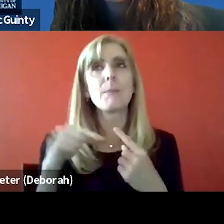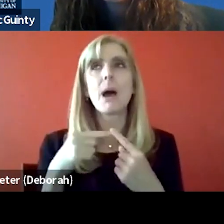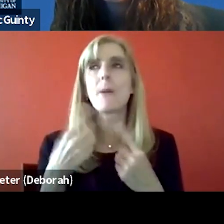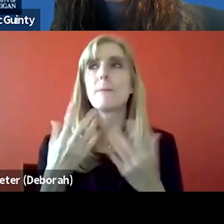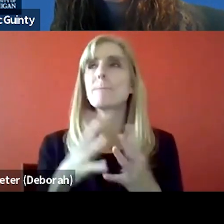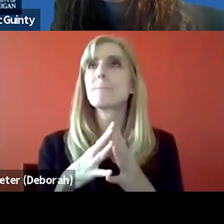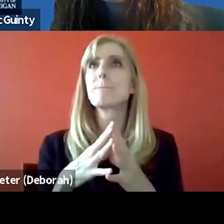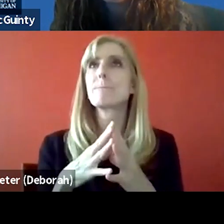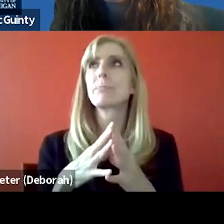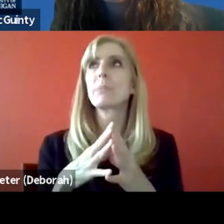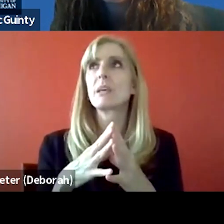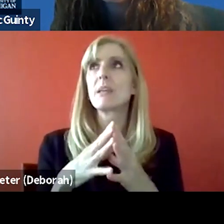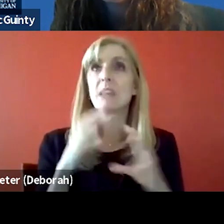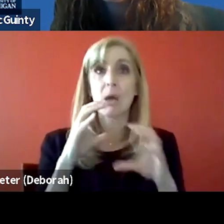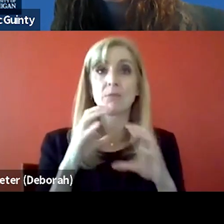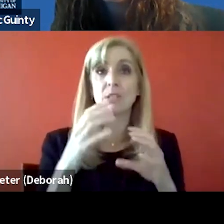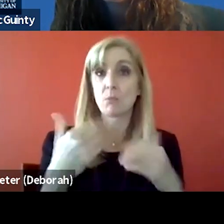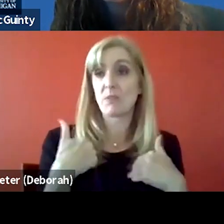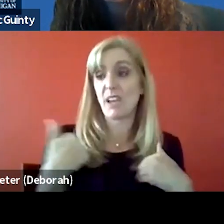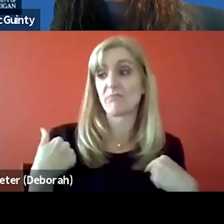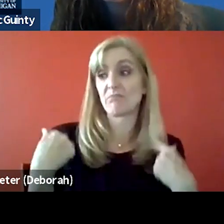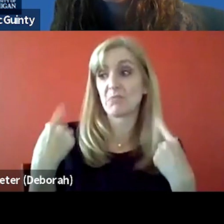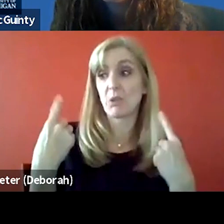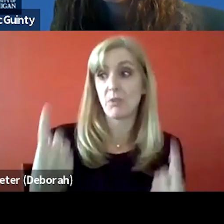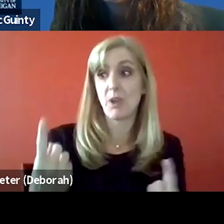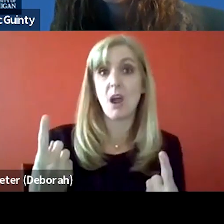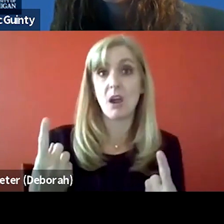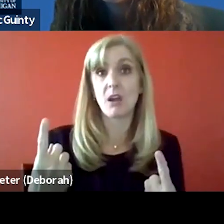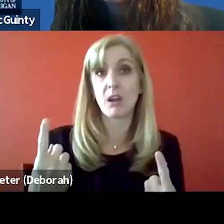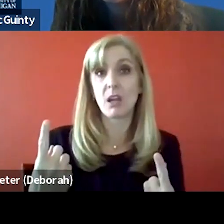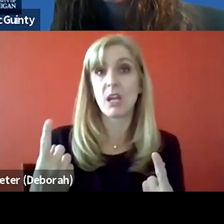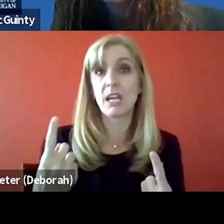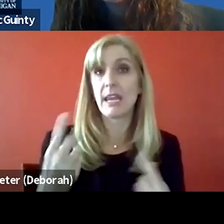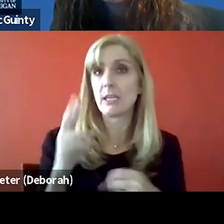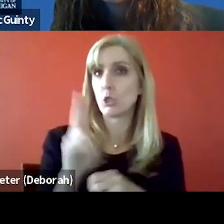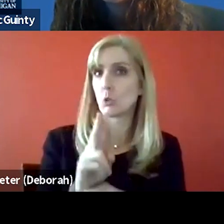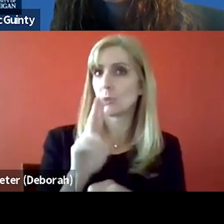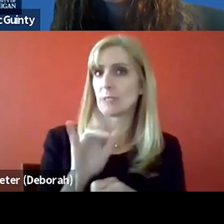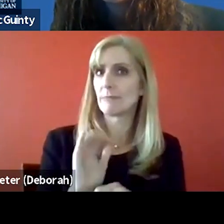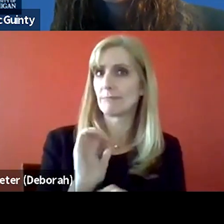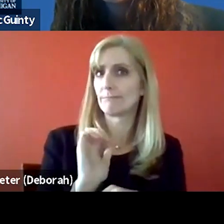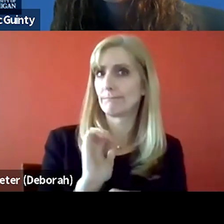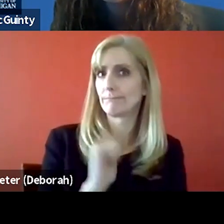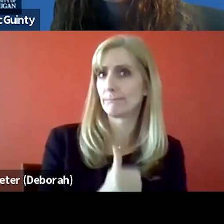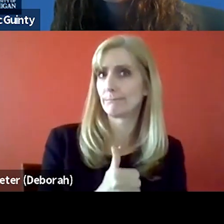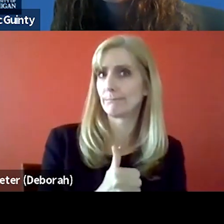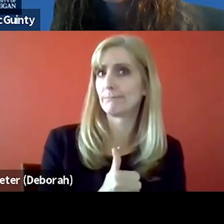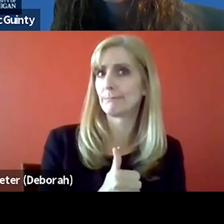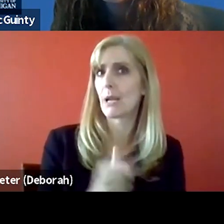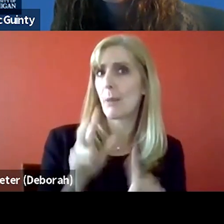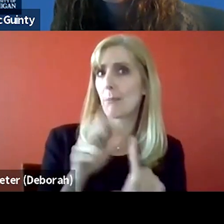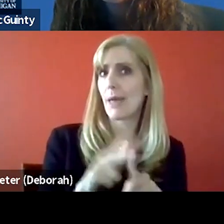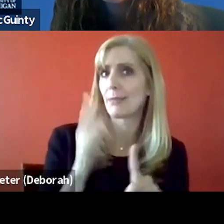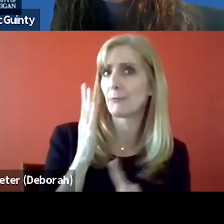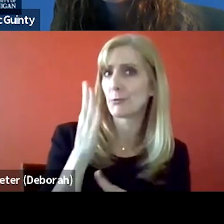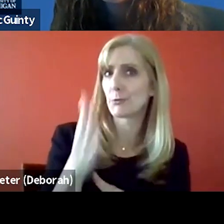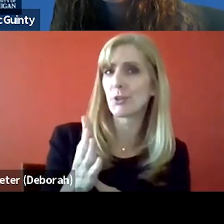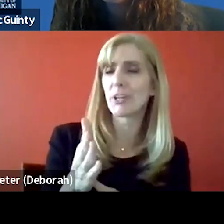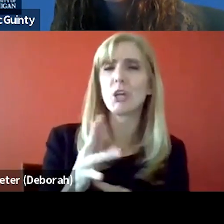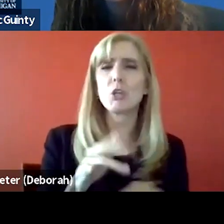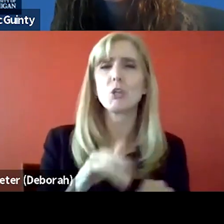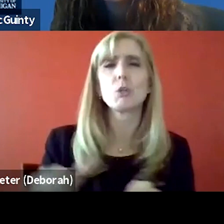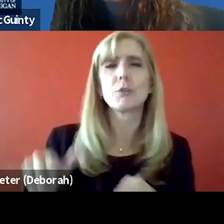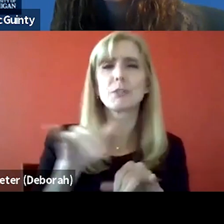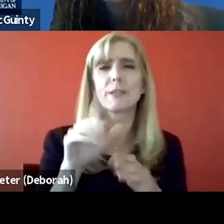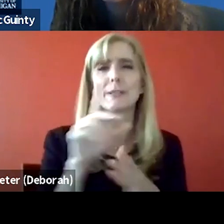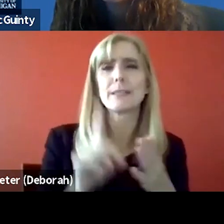of the conversations we've had today and to use something like this in the future in terms of what universal design principles, what can we do